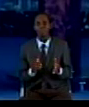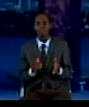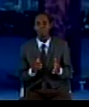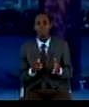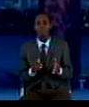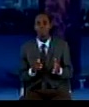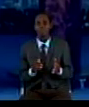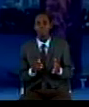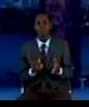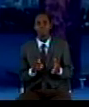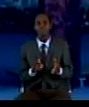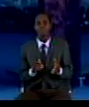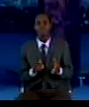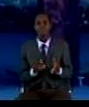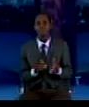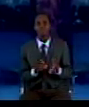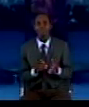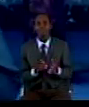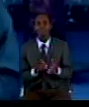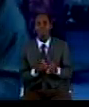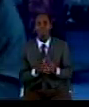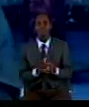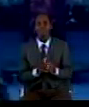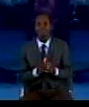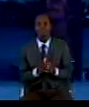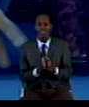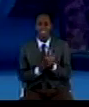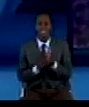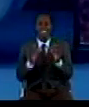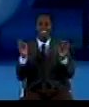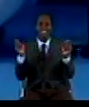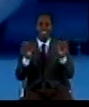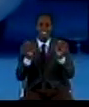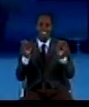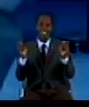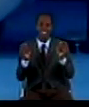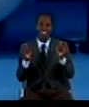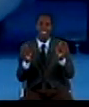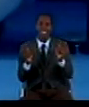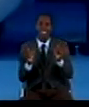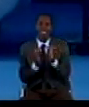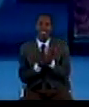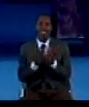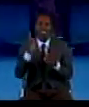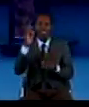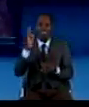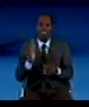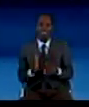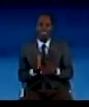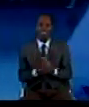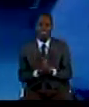the end of the service, you can avail yourselves to them. Hallelujah. Praise God.